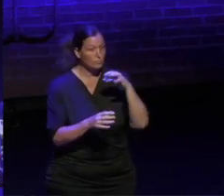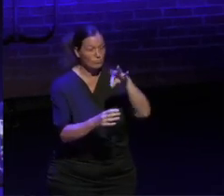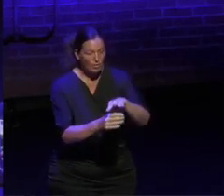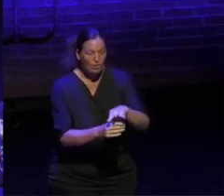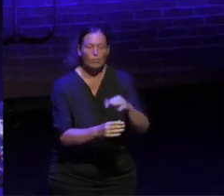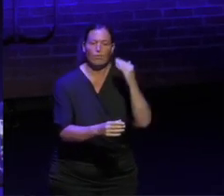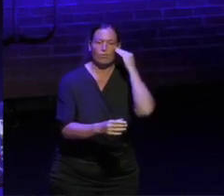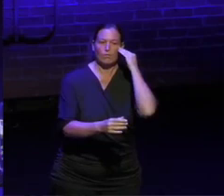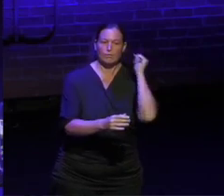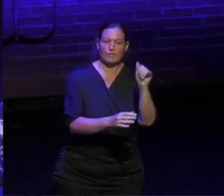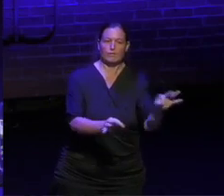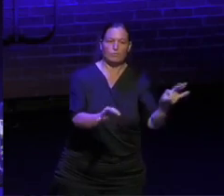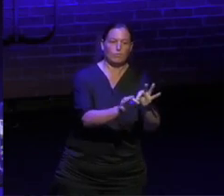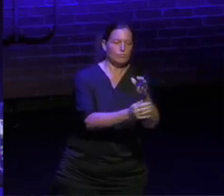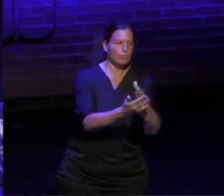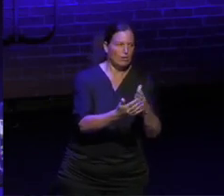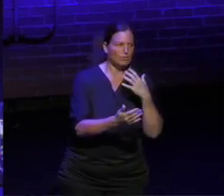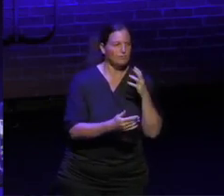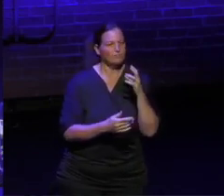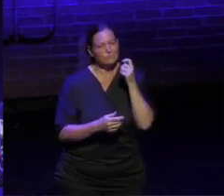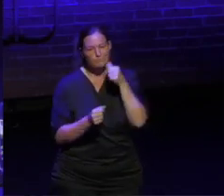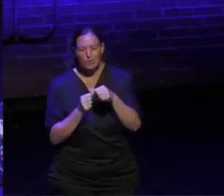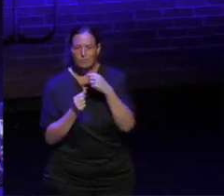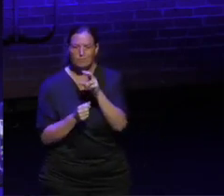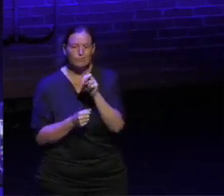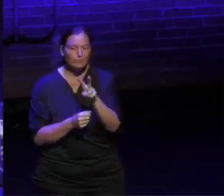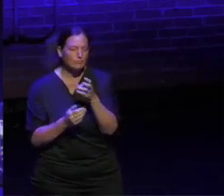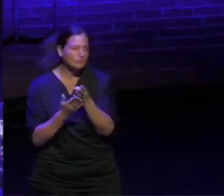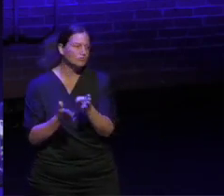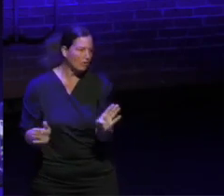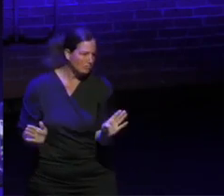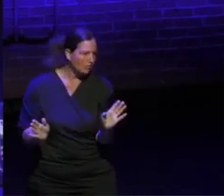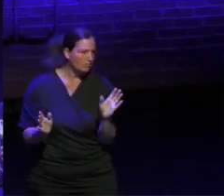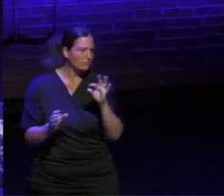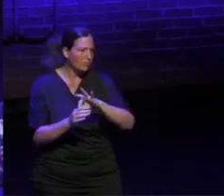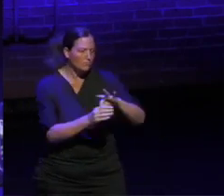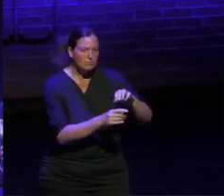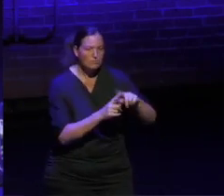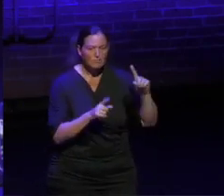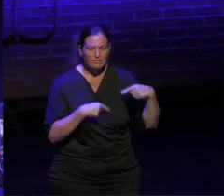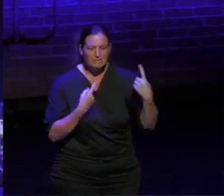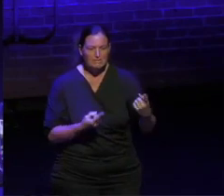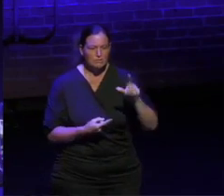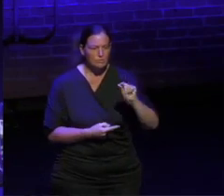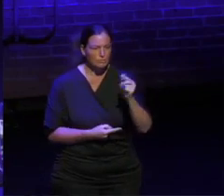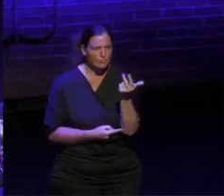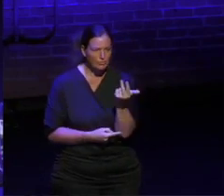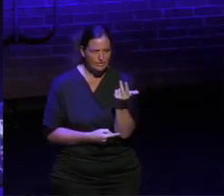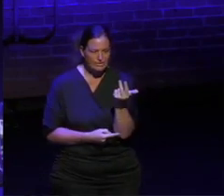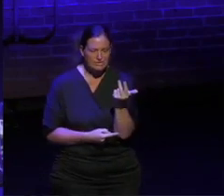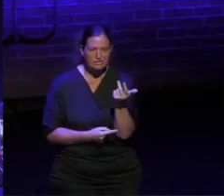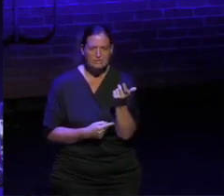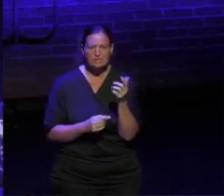stations in September for the primaries and then in November for the general. Just really quickly, since 2013,